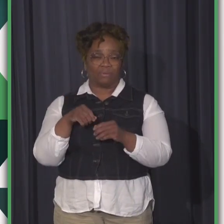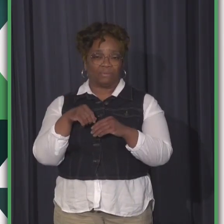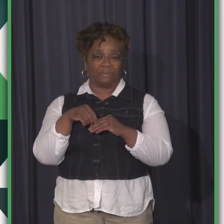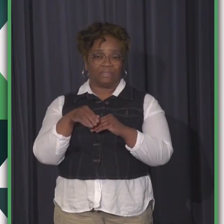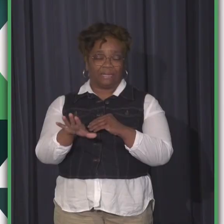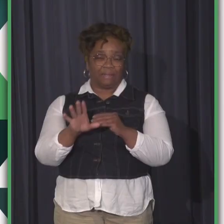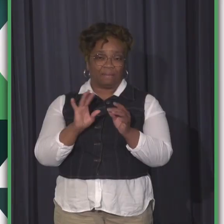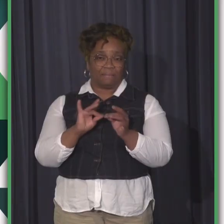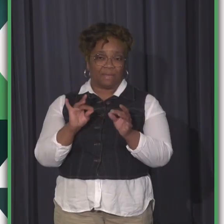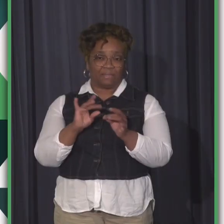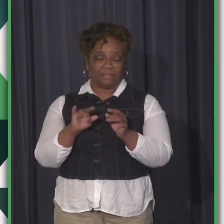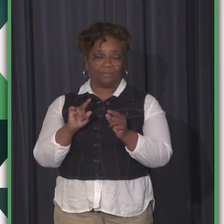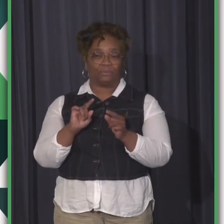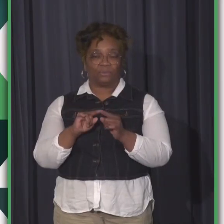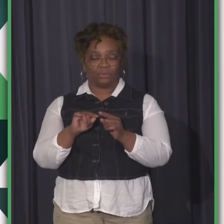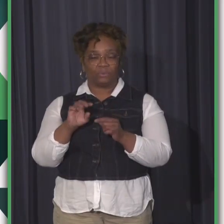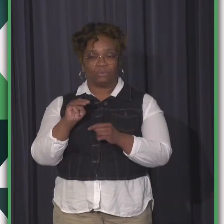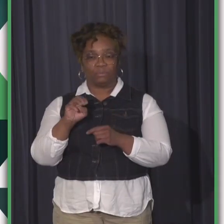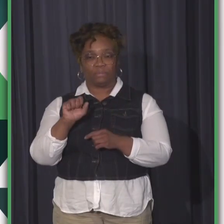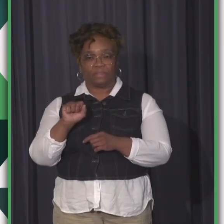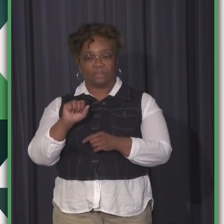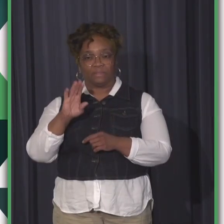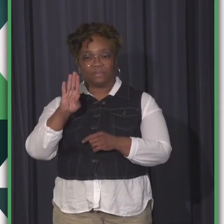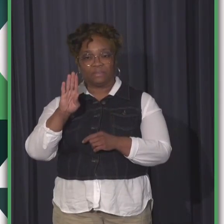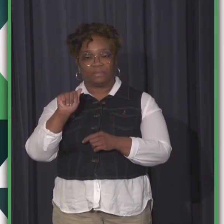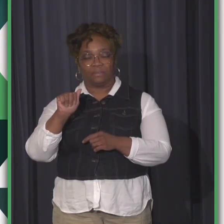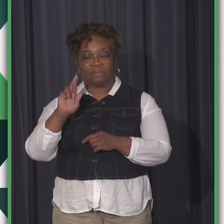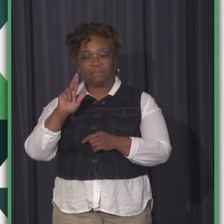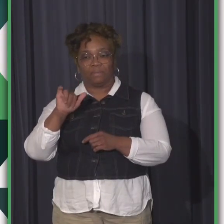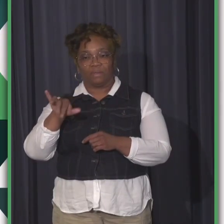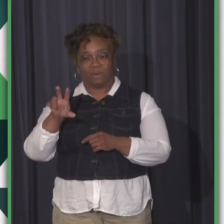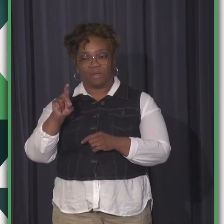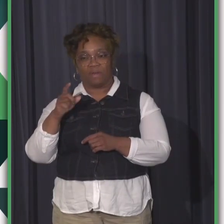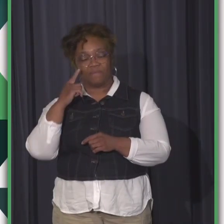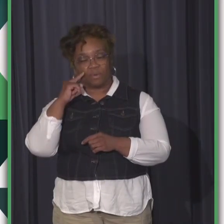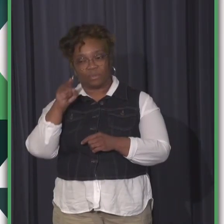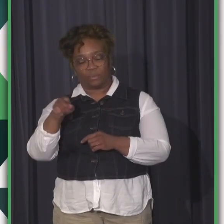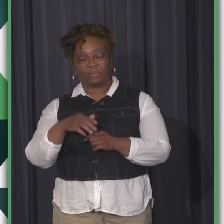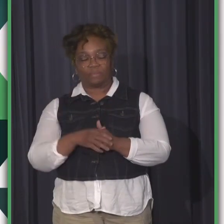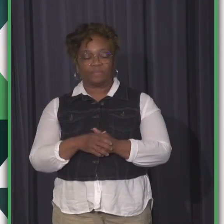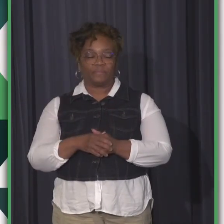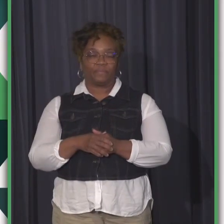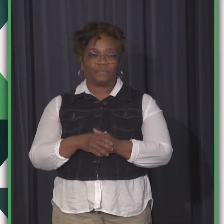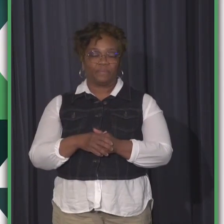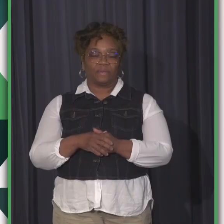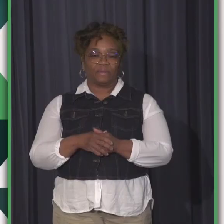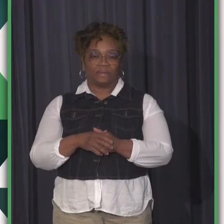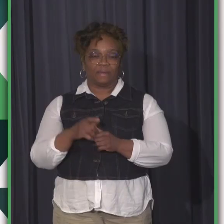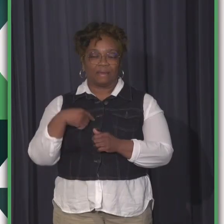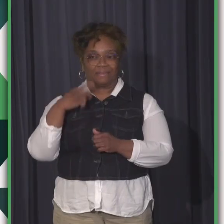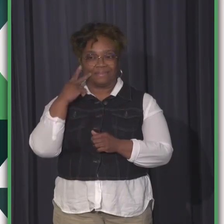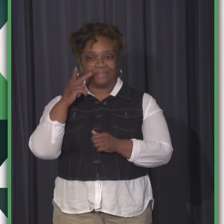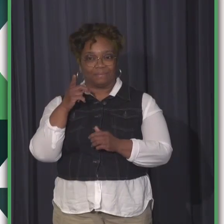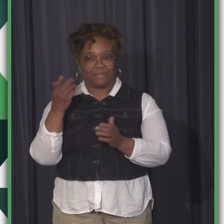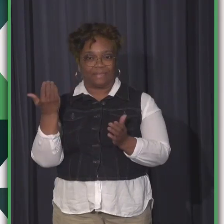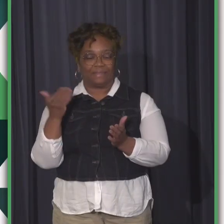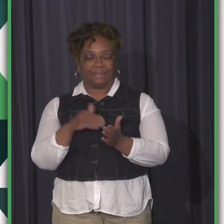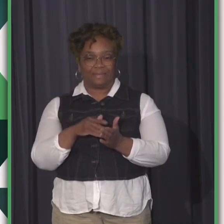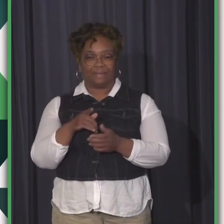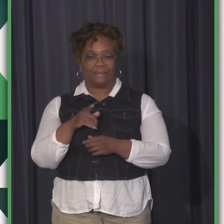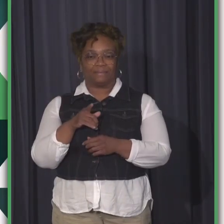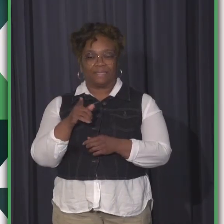to Miss Bernard for you. Thank you. So in the meantime, I saw him again. He wished the best for